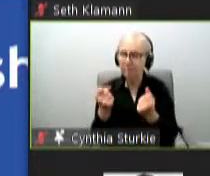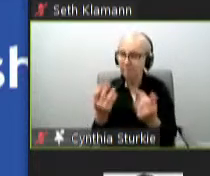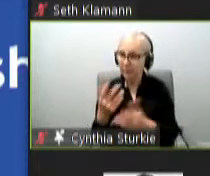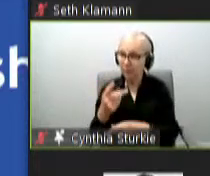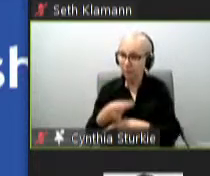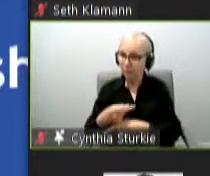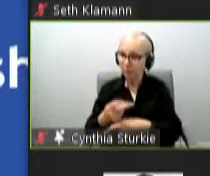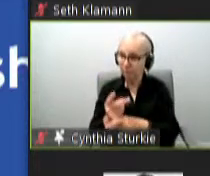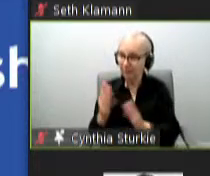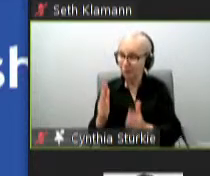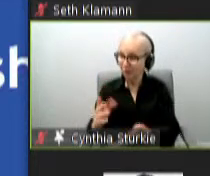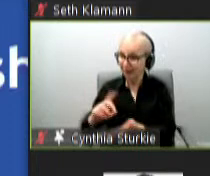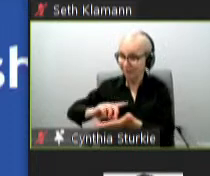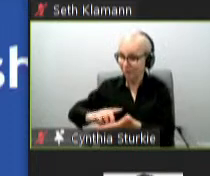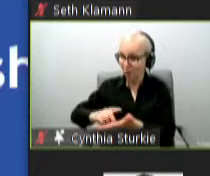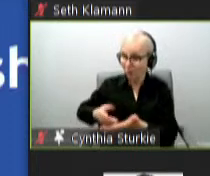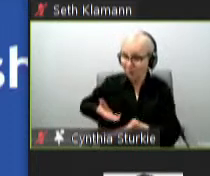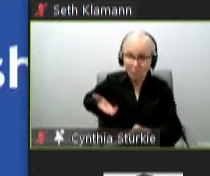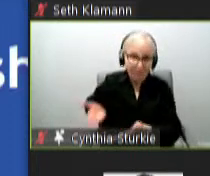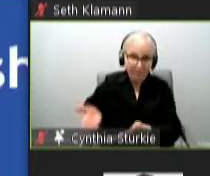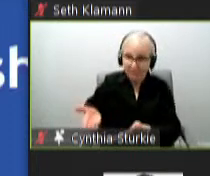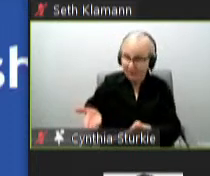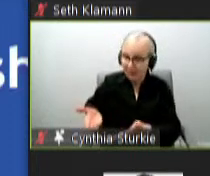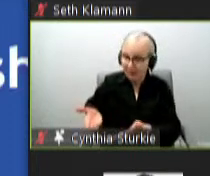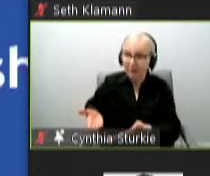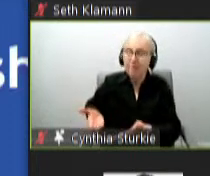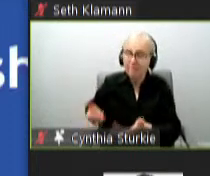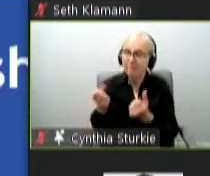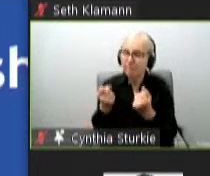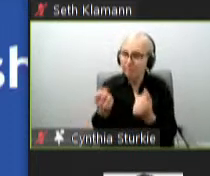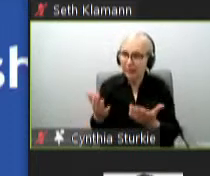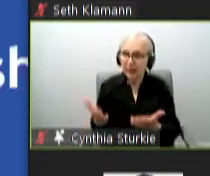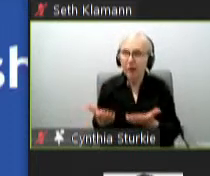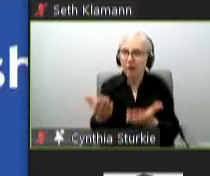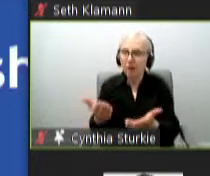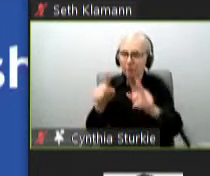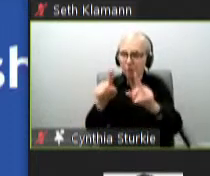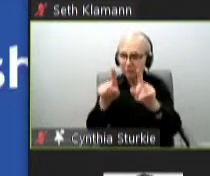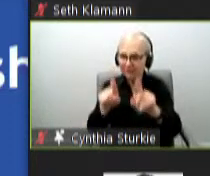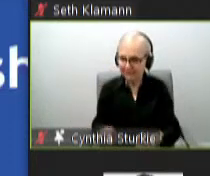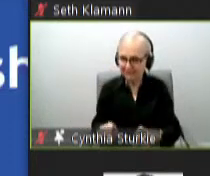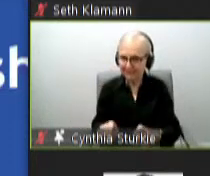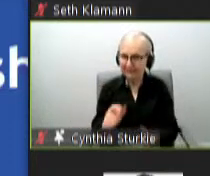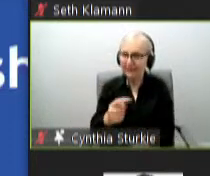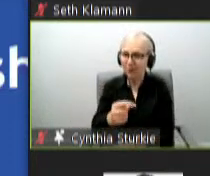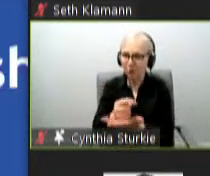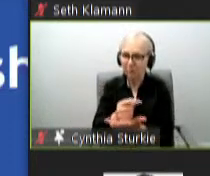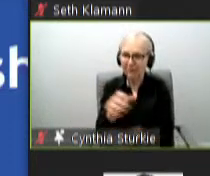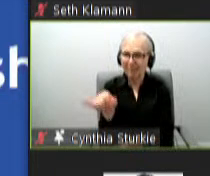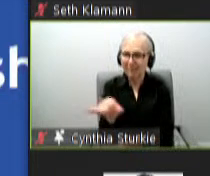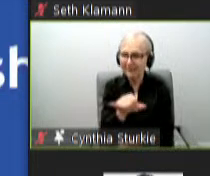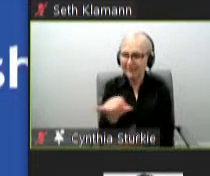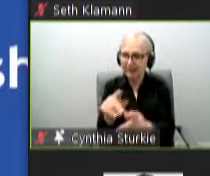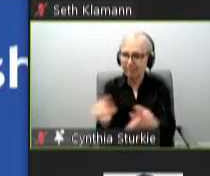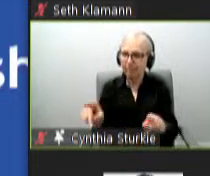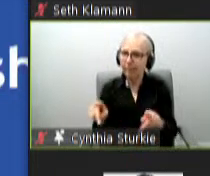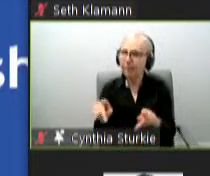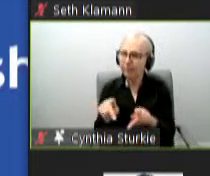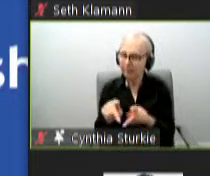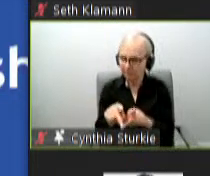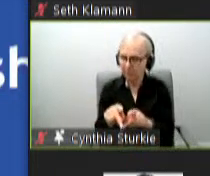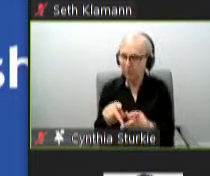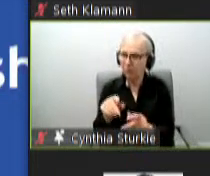have doses on hand for treatment, and many of them offer testing and treatment in the same location. And we also want to remind